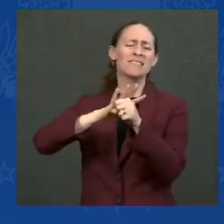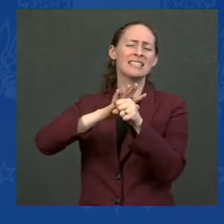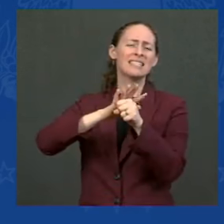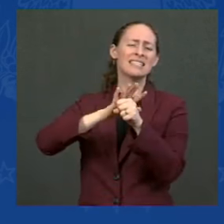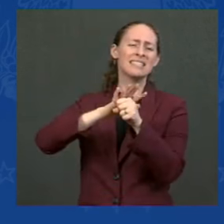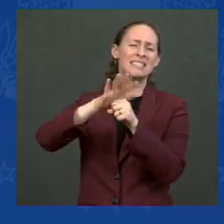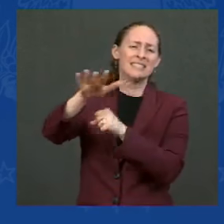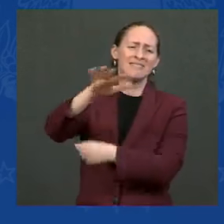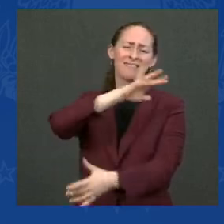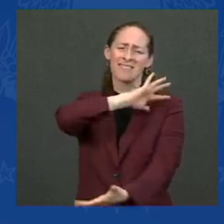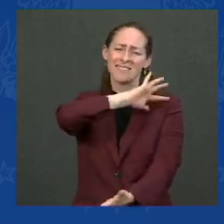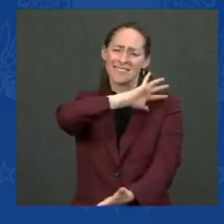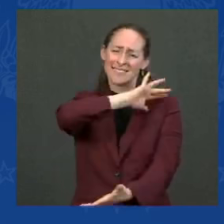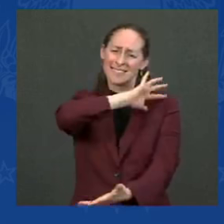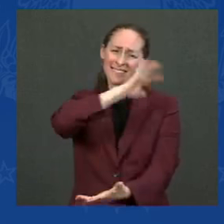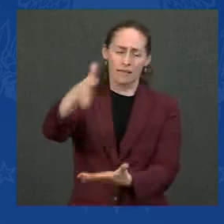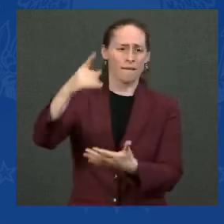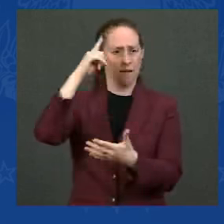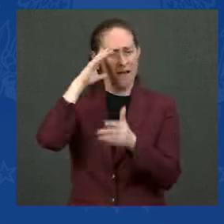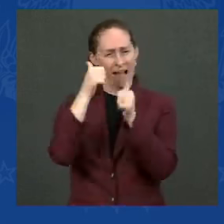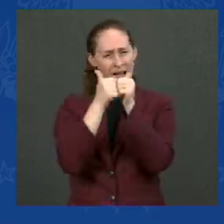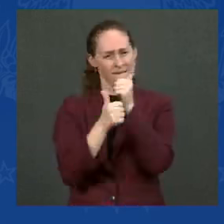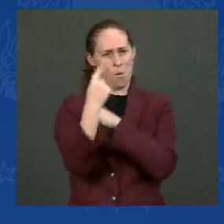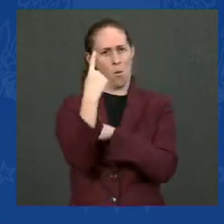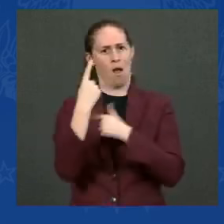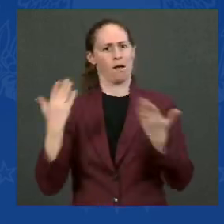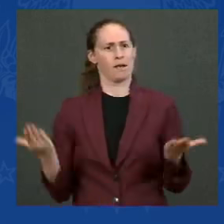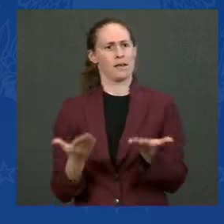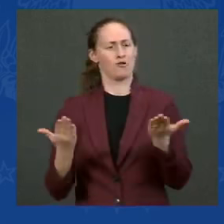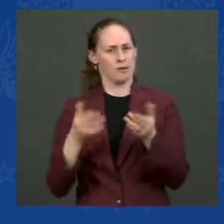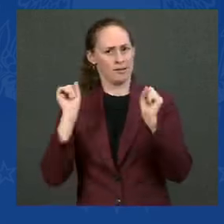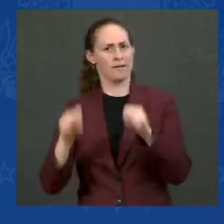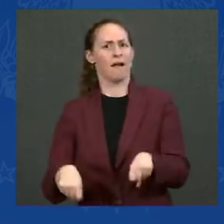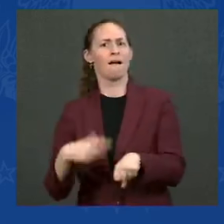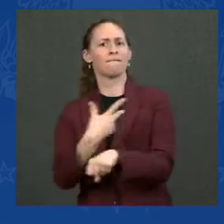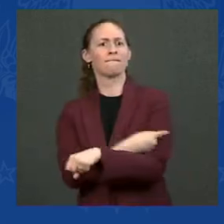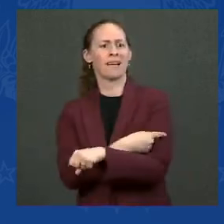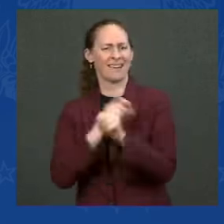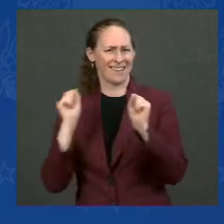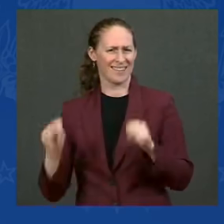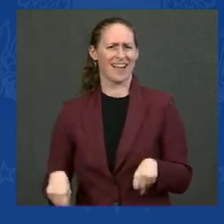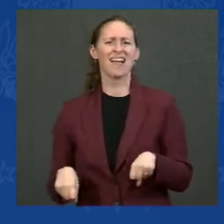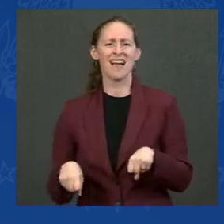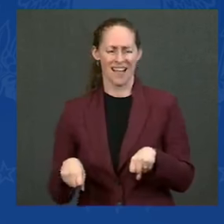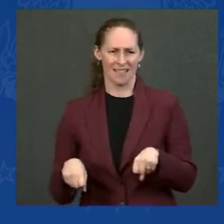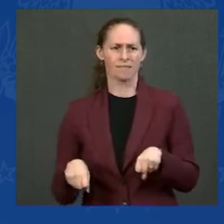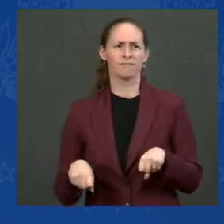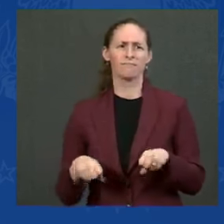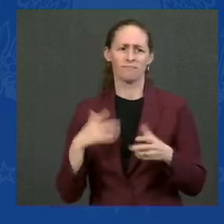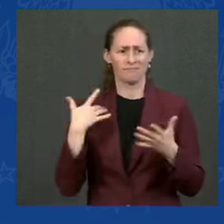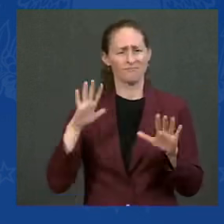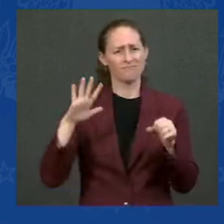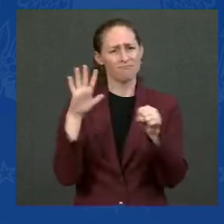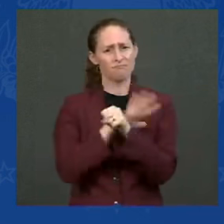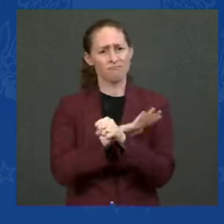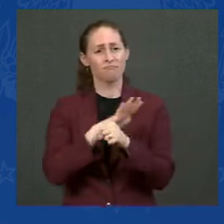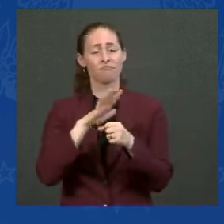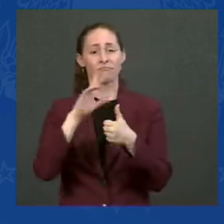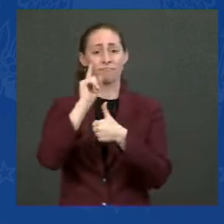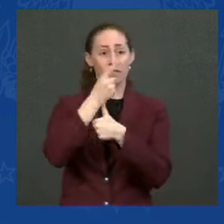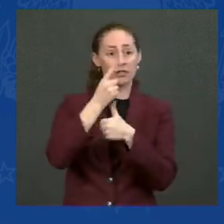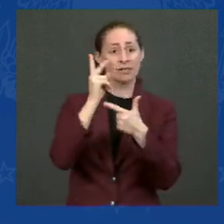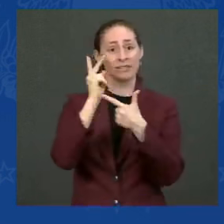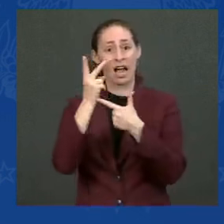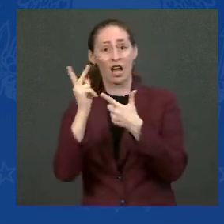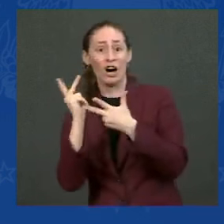every single American can get a vaccine shot, get the full dose, and a booster,